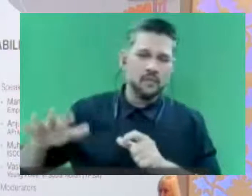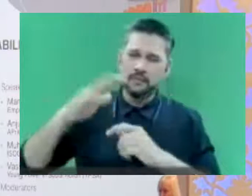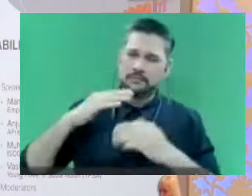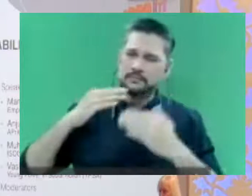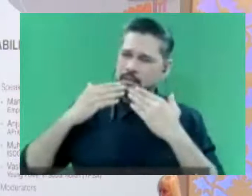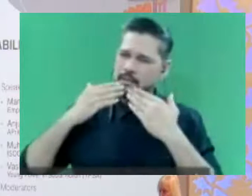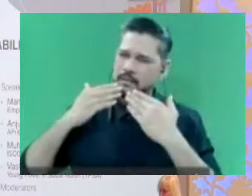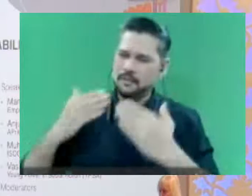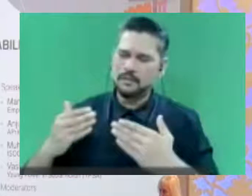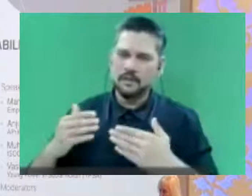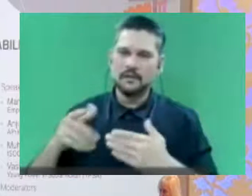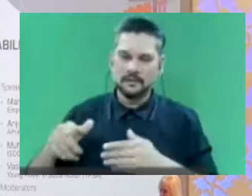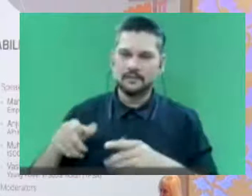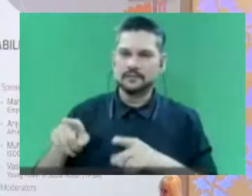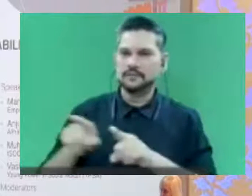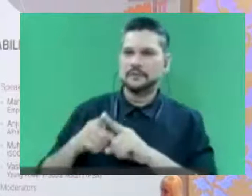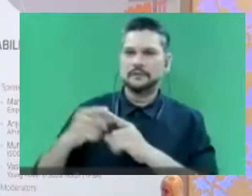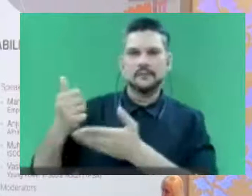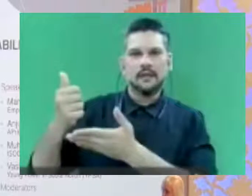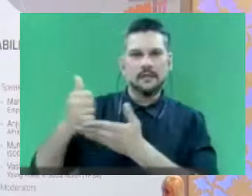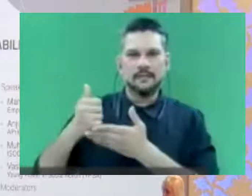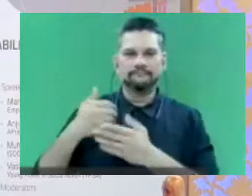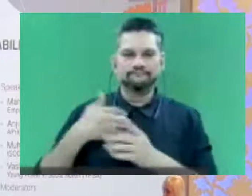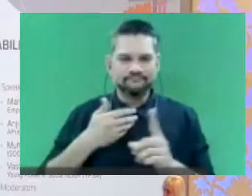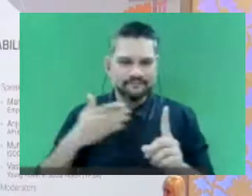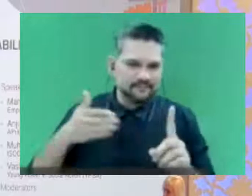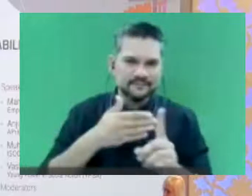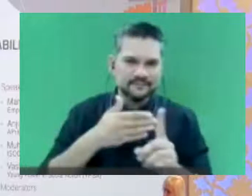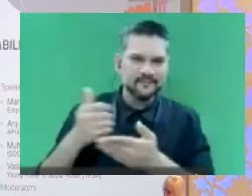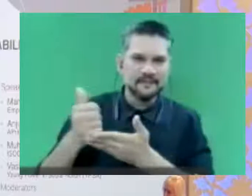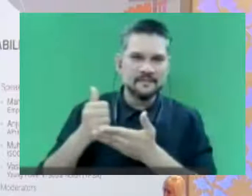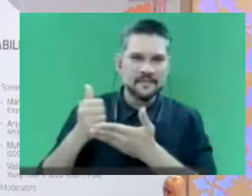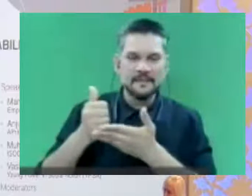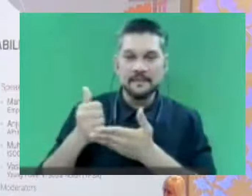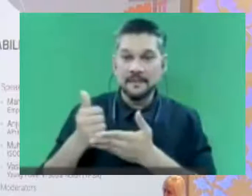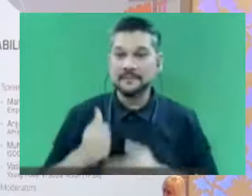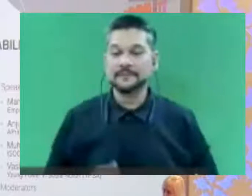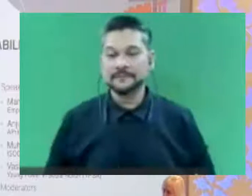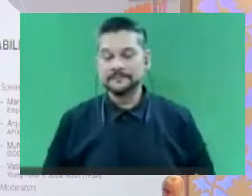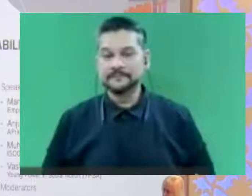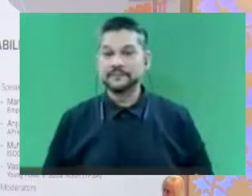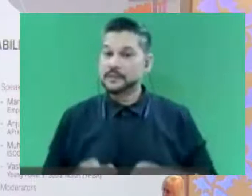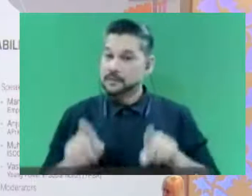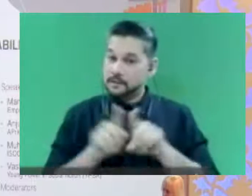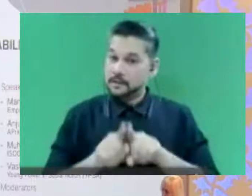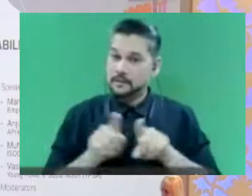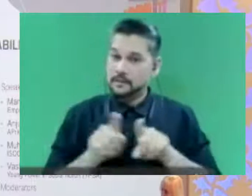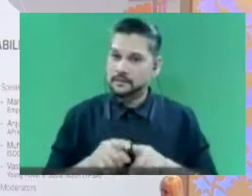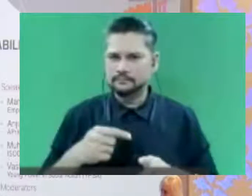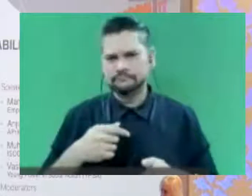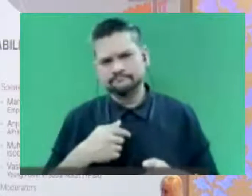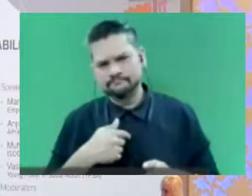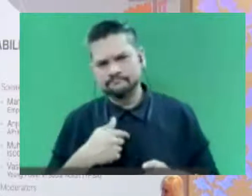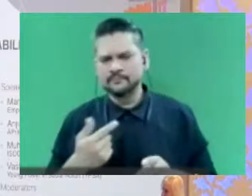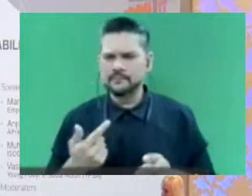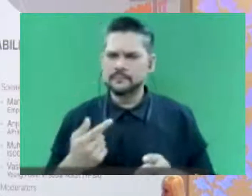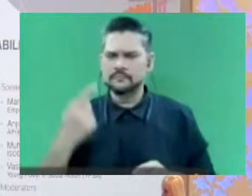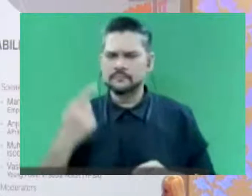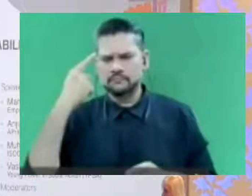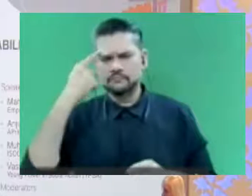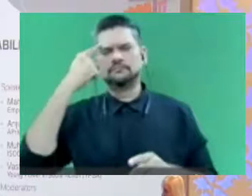on that pathway. So I thought we would also mention something that came out of